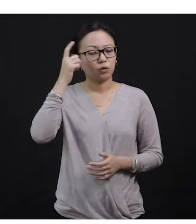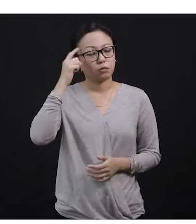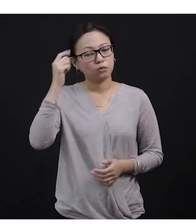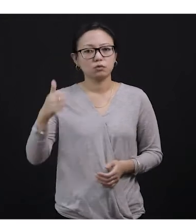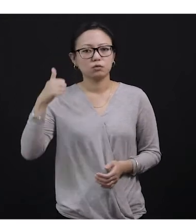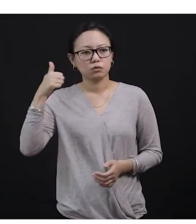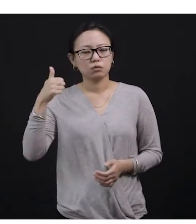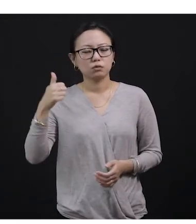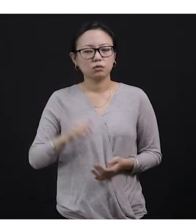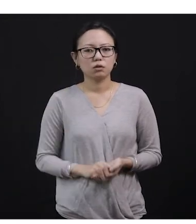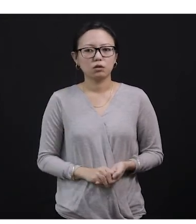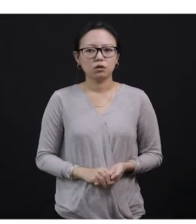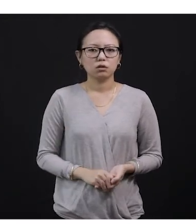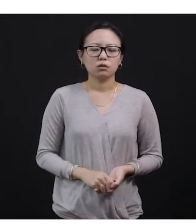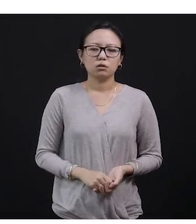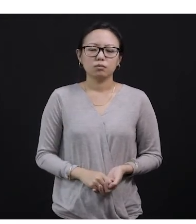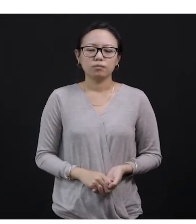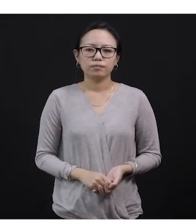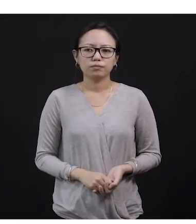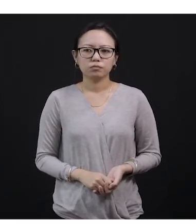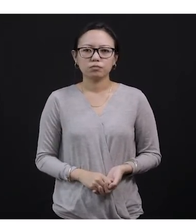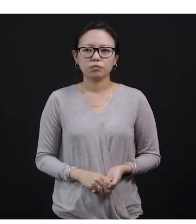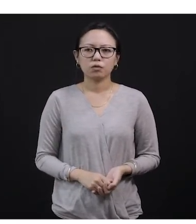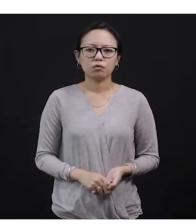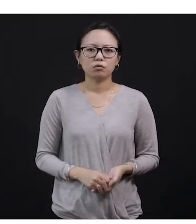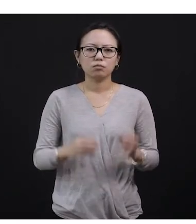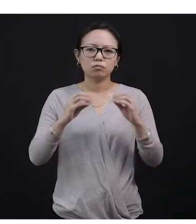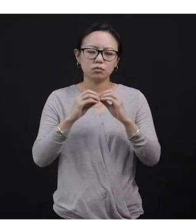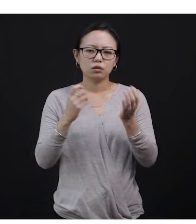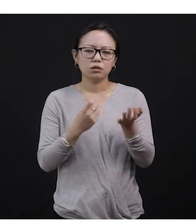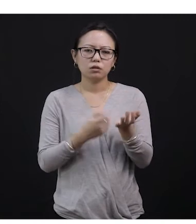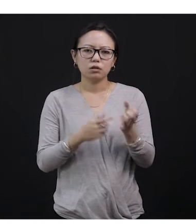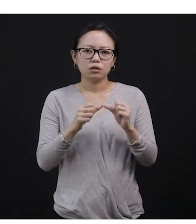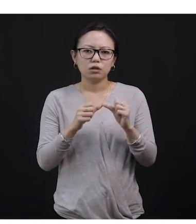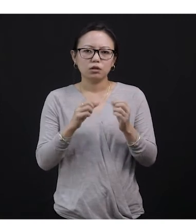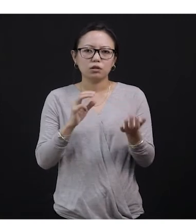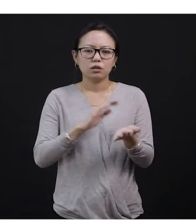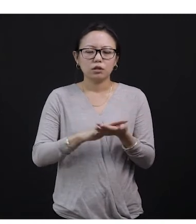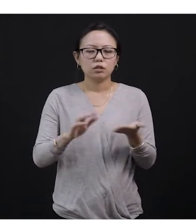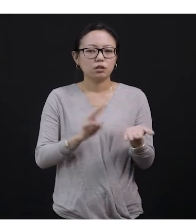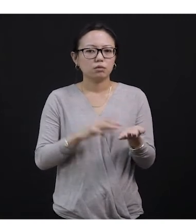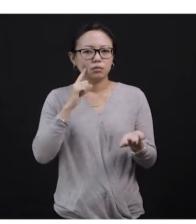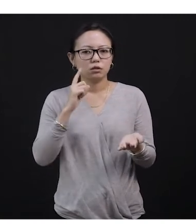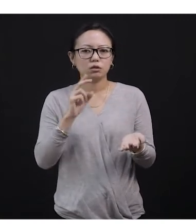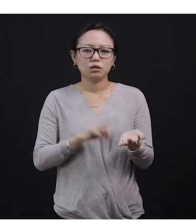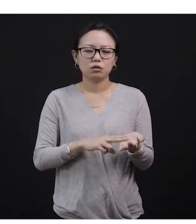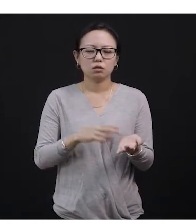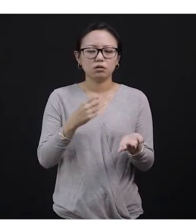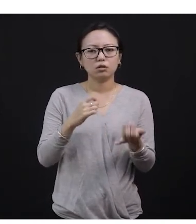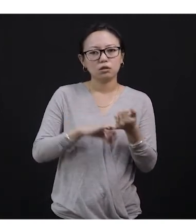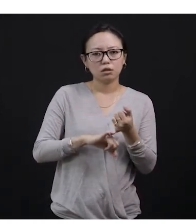their good words and good thoughts, they were able to guide the king in decision making.